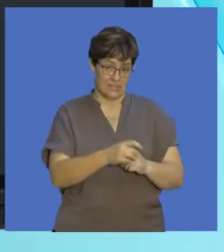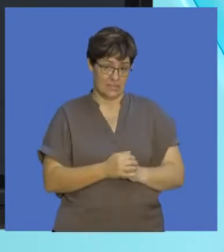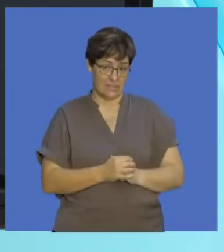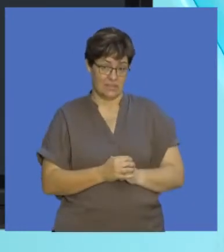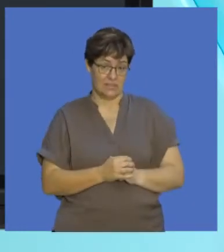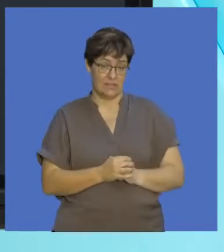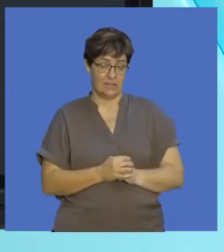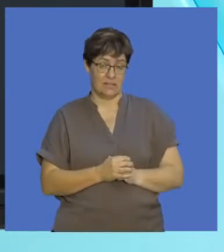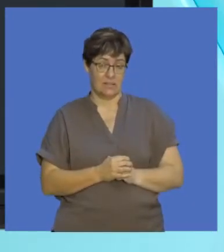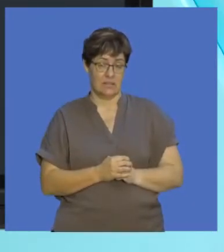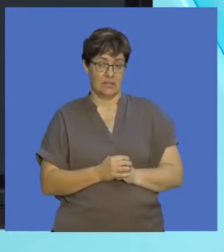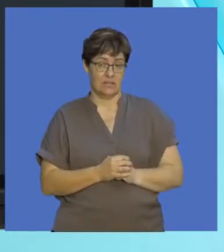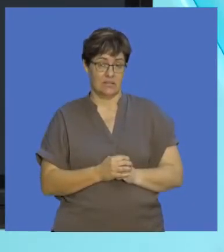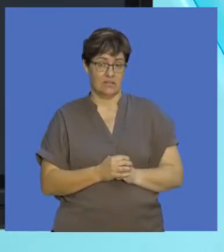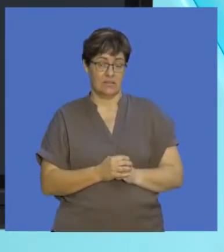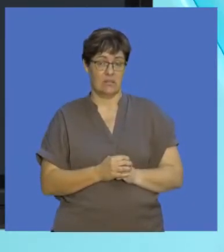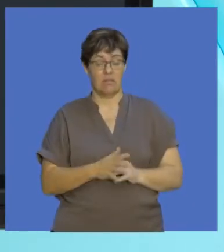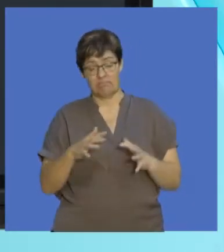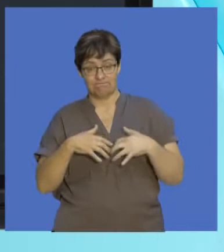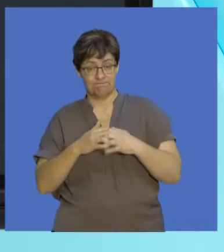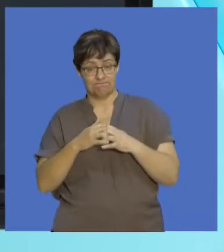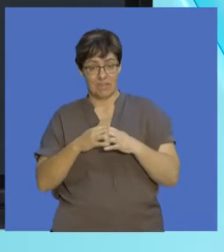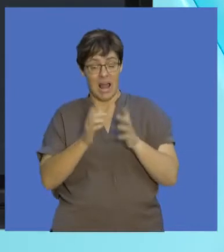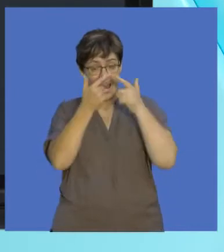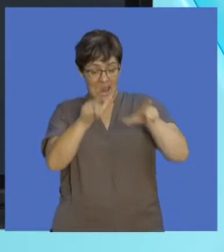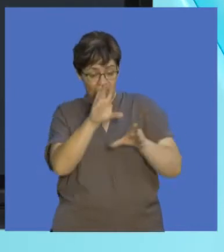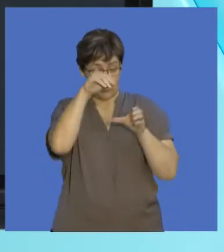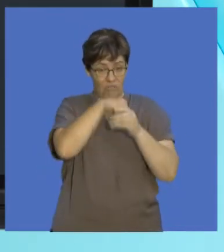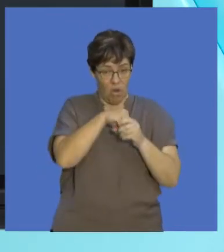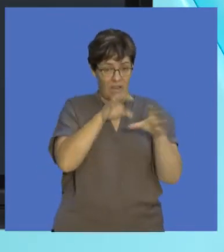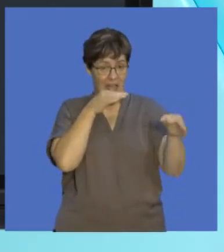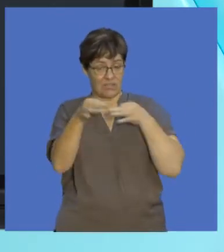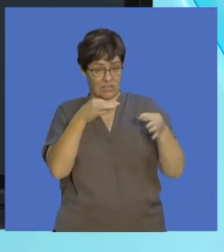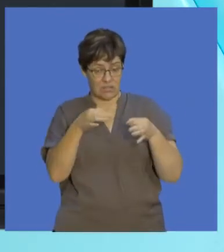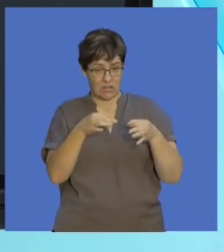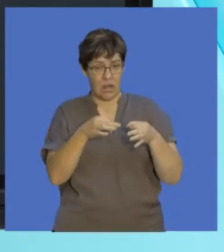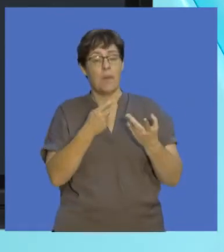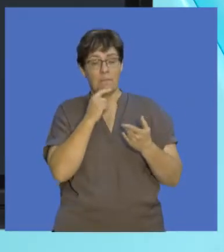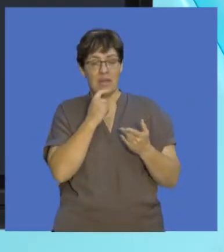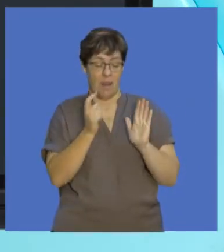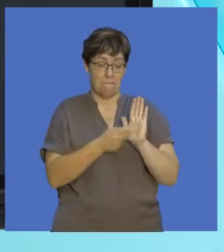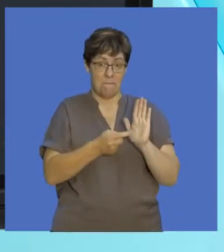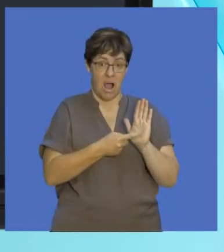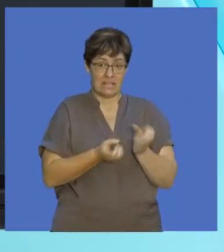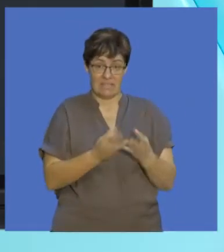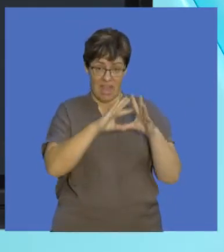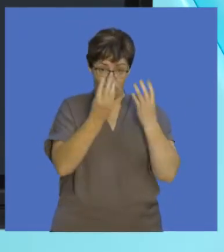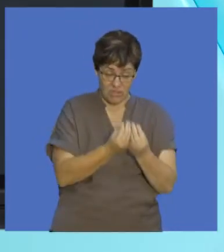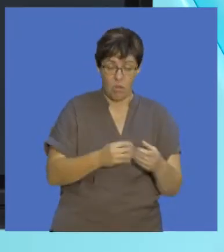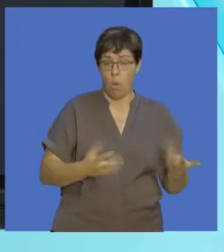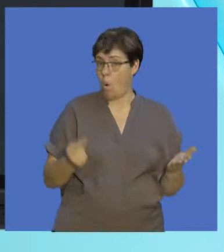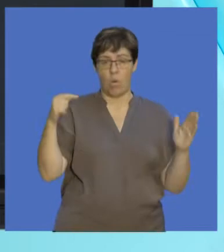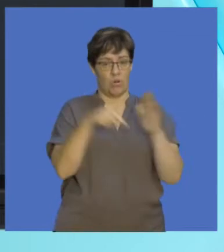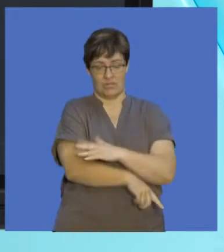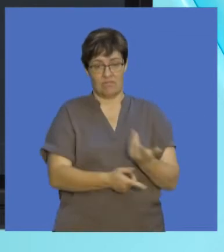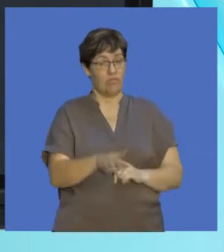that the definitions, which forms part of the language, is actually an all or nothing kind of an arrangement. It's either you